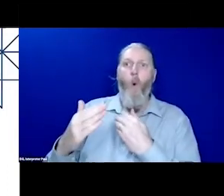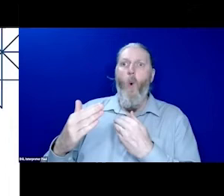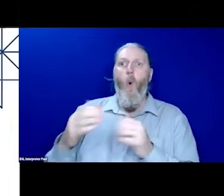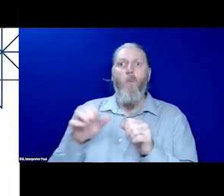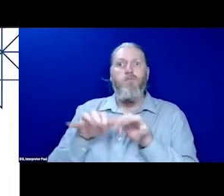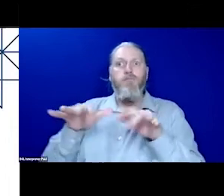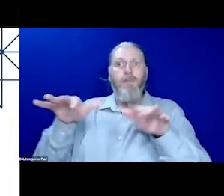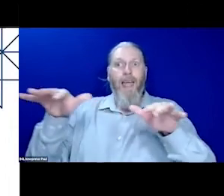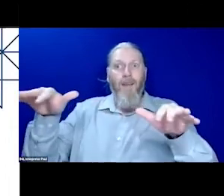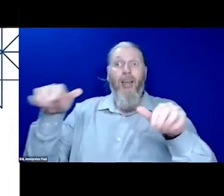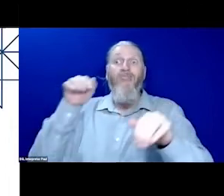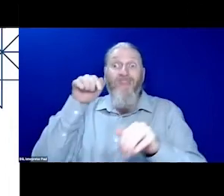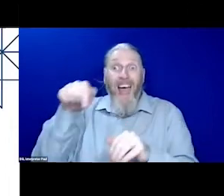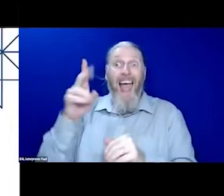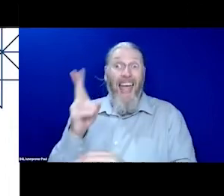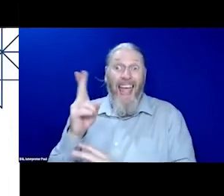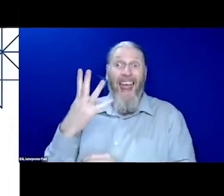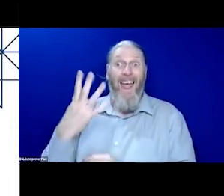health benefits.